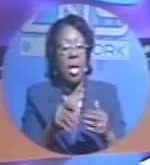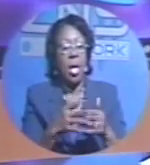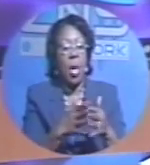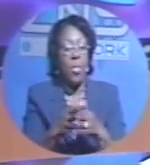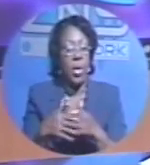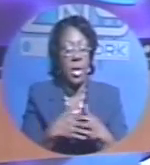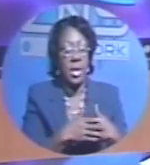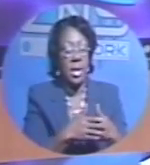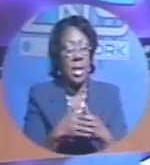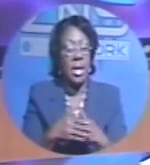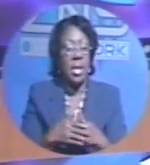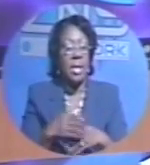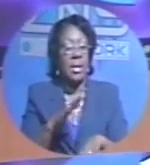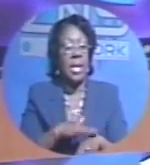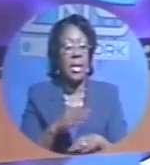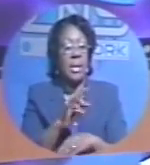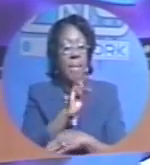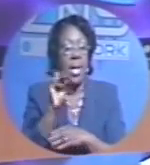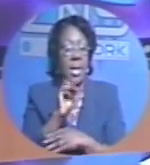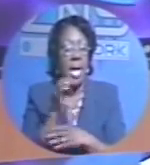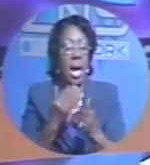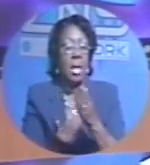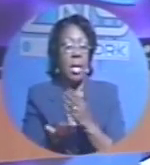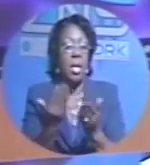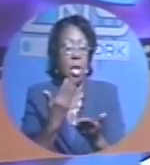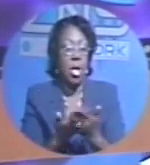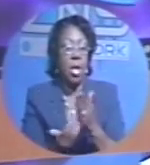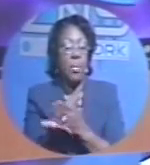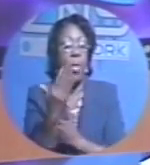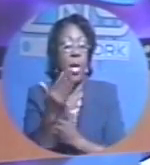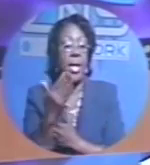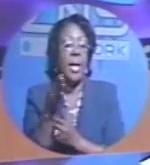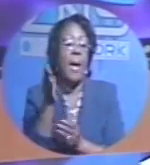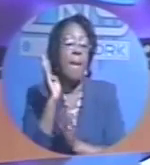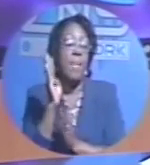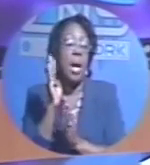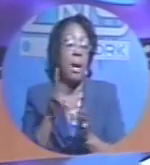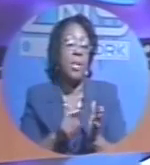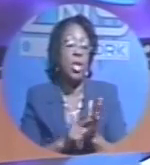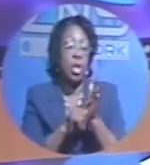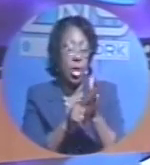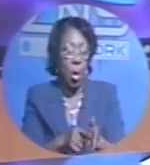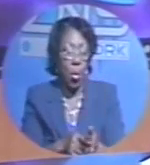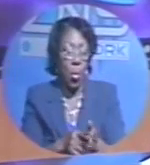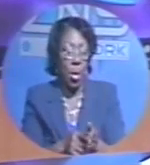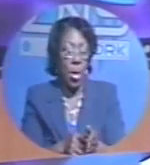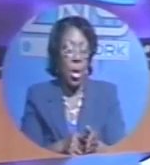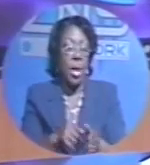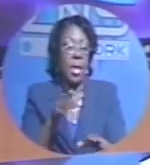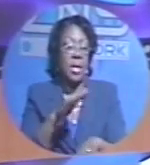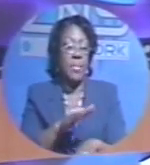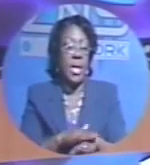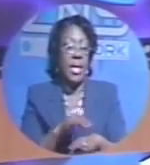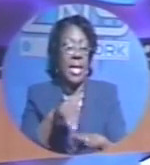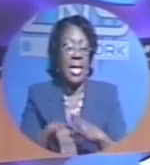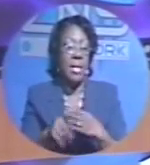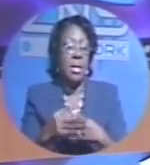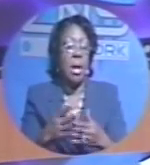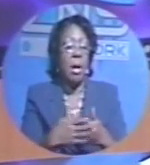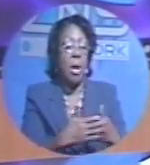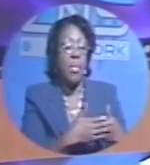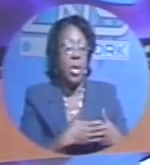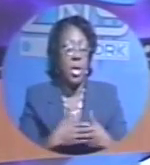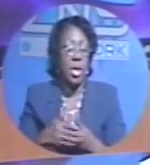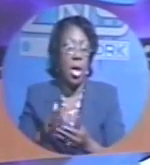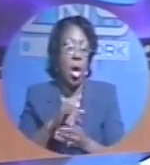on the road. Since Monday, our Good Morning Bahamas show and the National Report, along with Immediate Response, have been in communities around